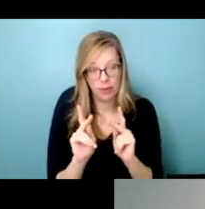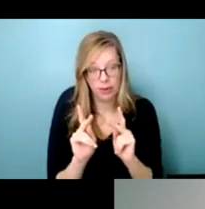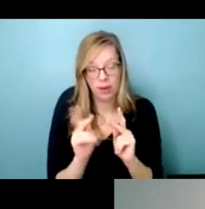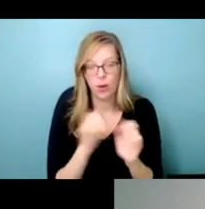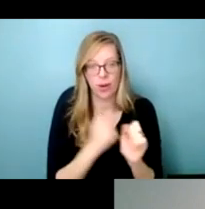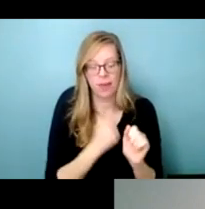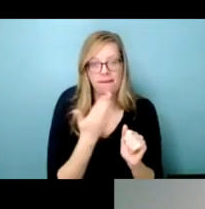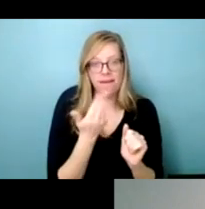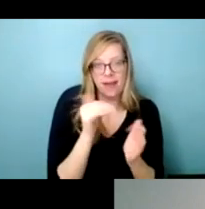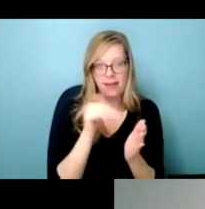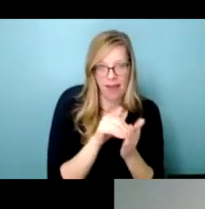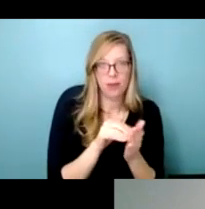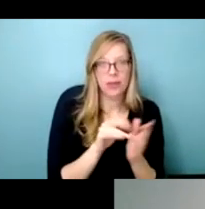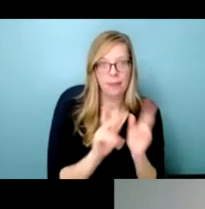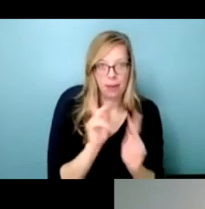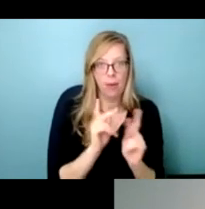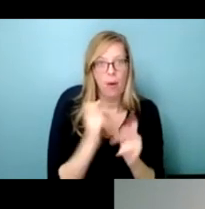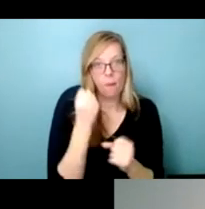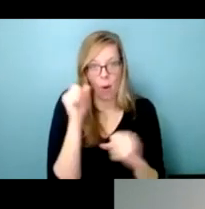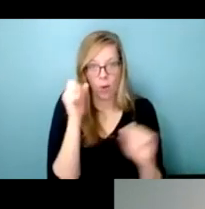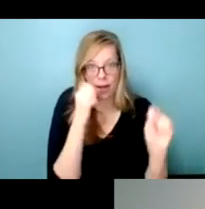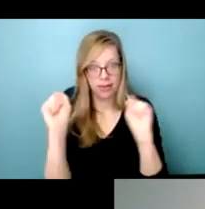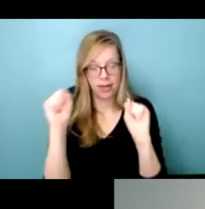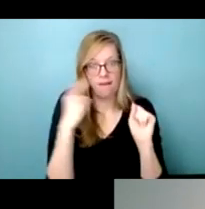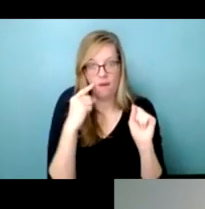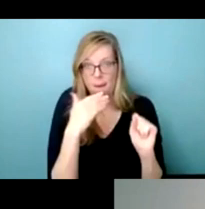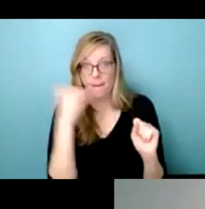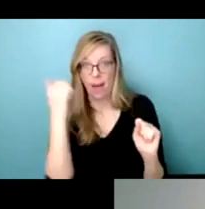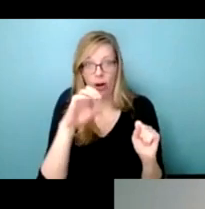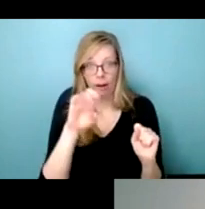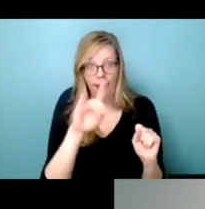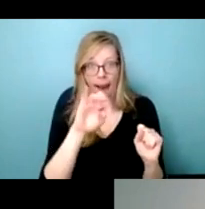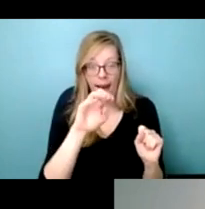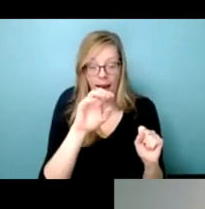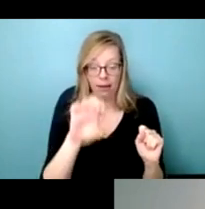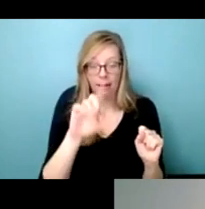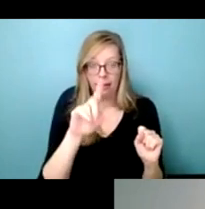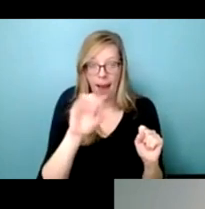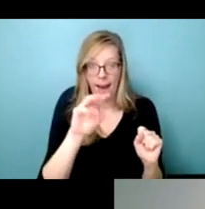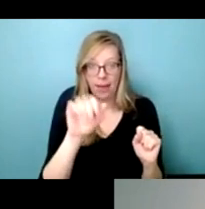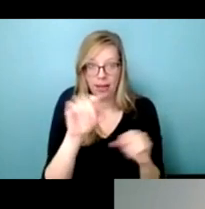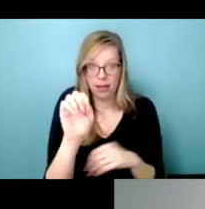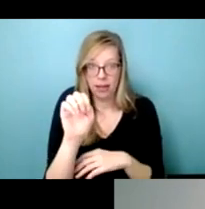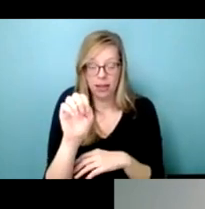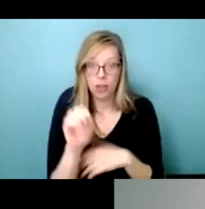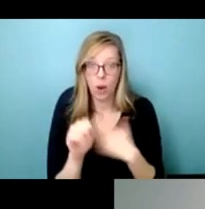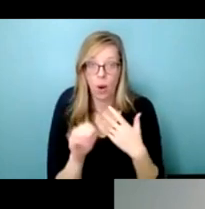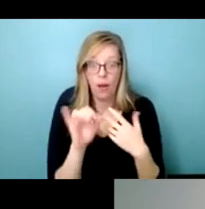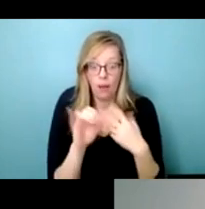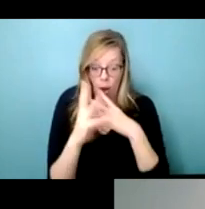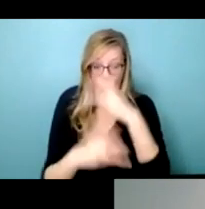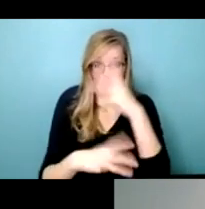for a better climate. You know, global warming is not going away. So,